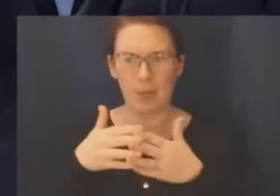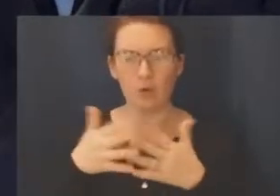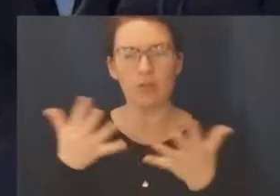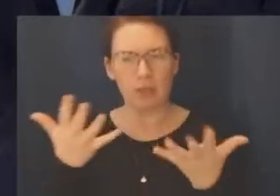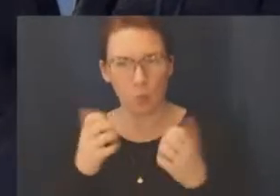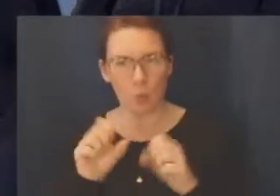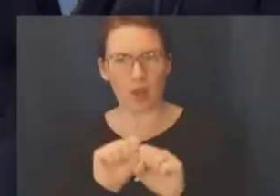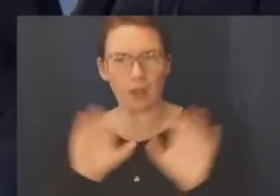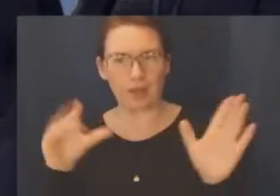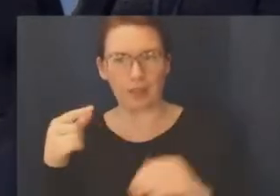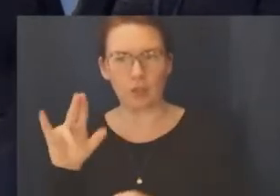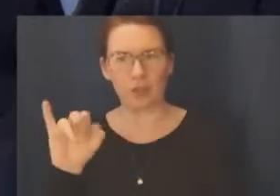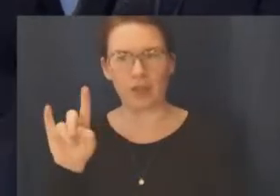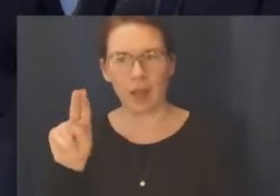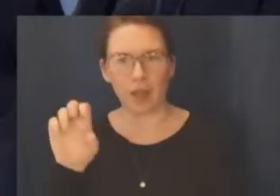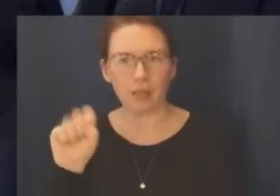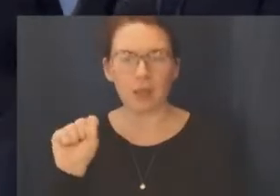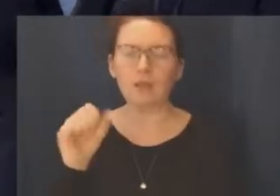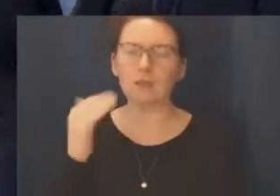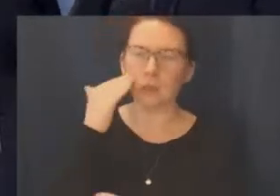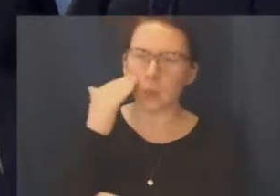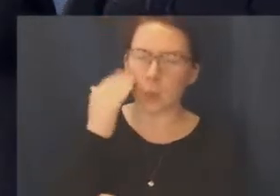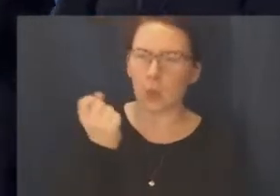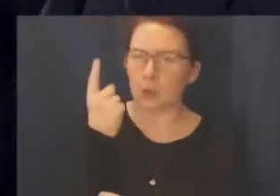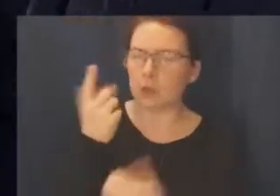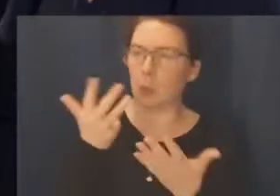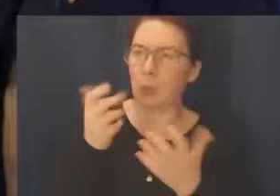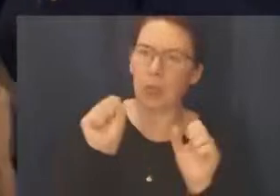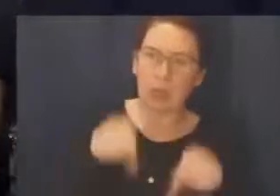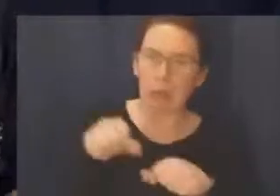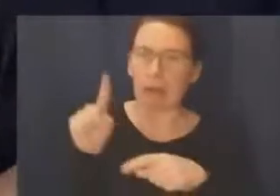can and can't do, and we're going to give them that.